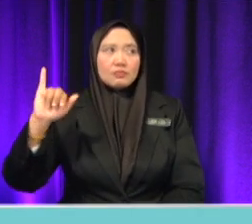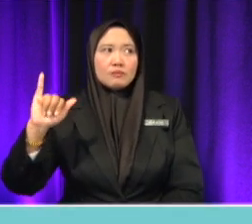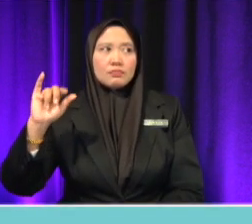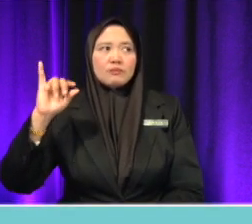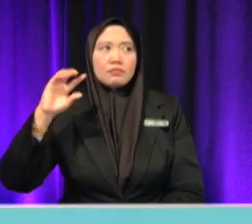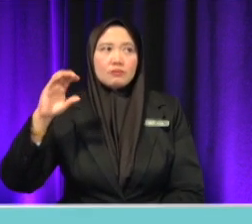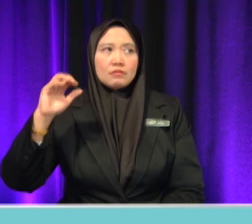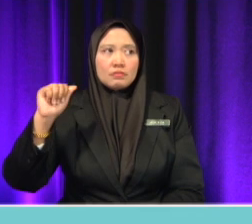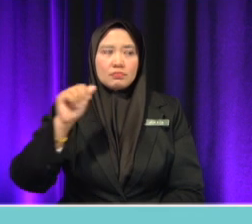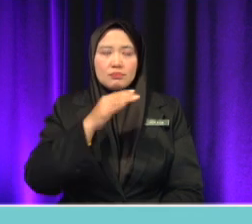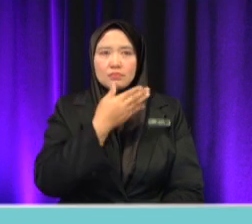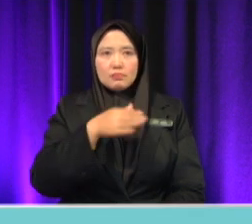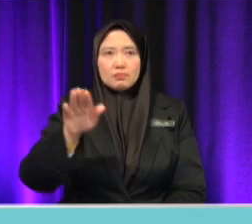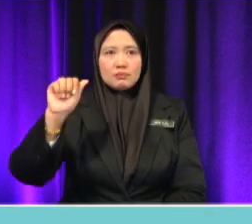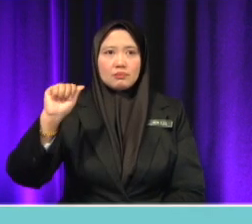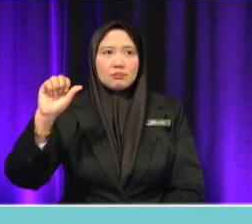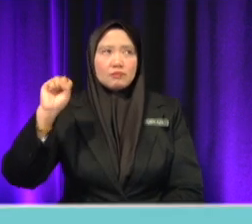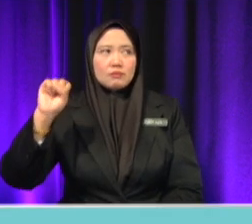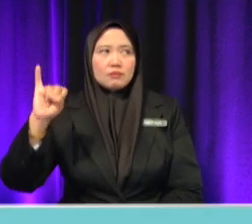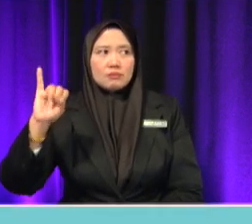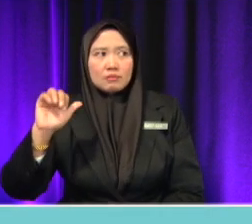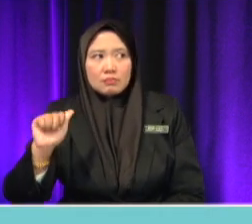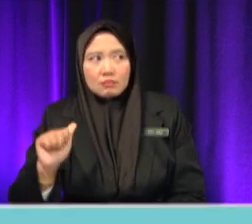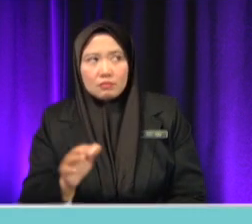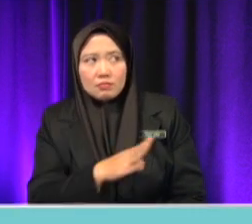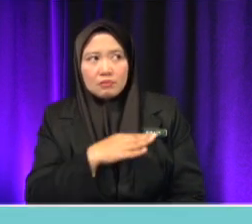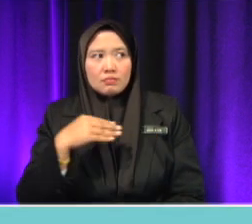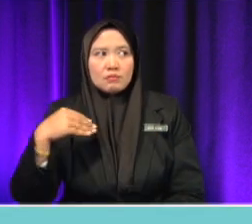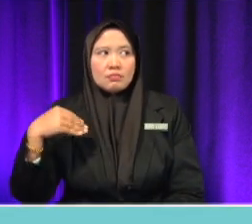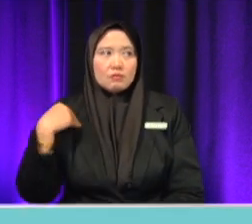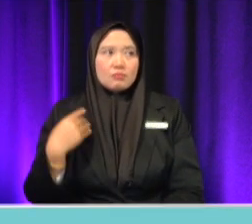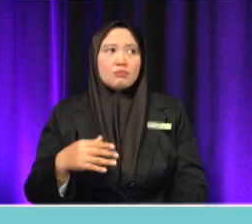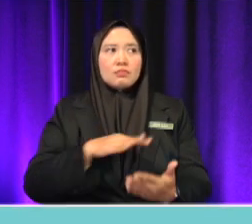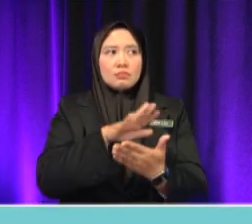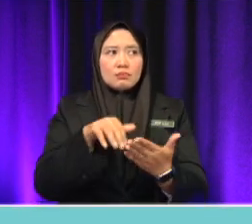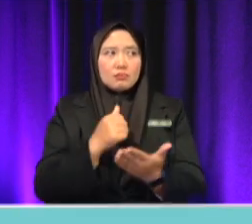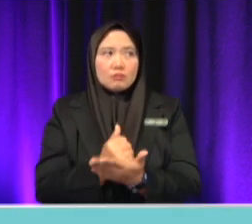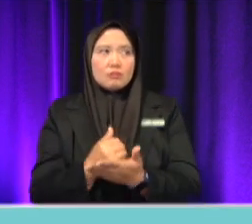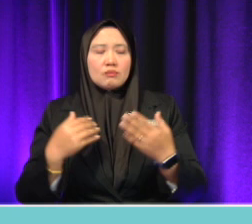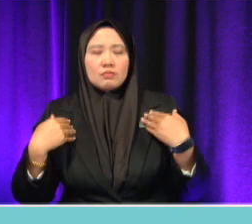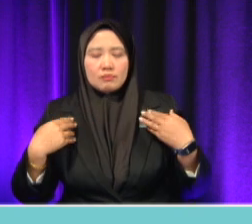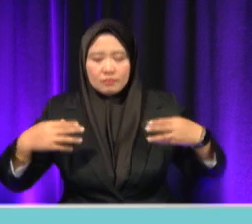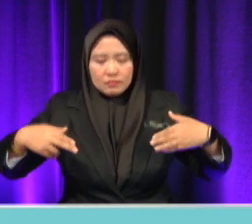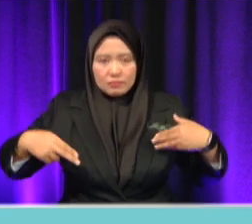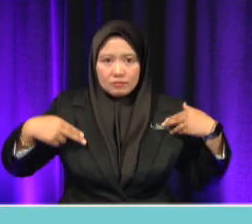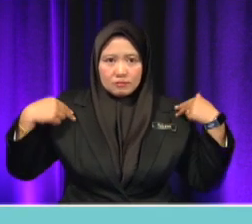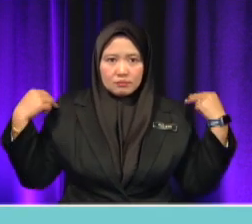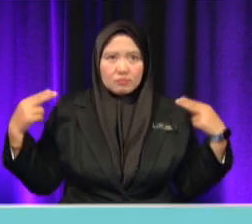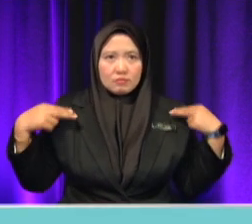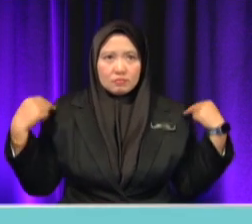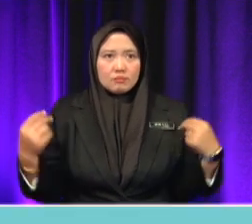attend school. To encourage them to get an education, the charity provides free healthy daily meals at